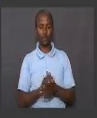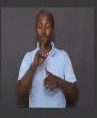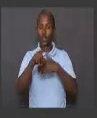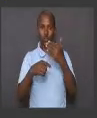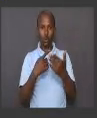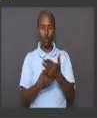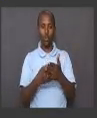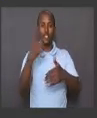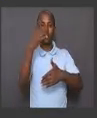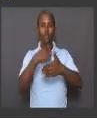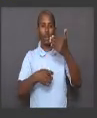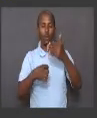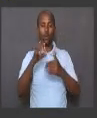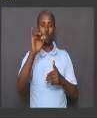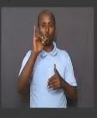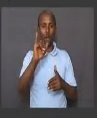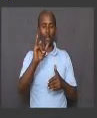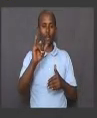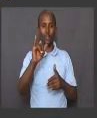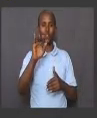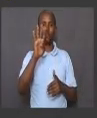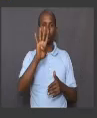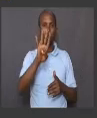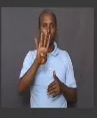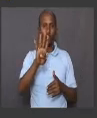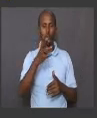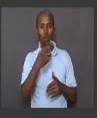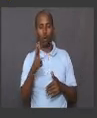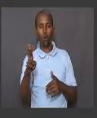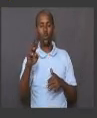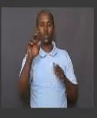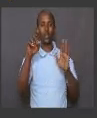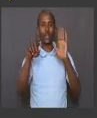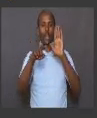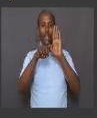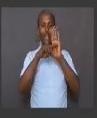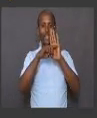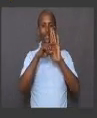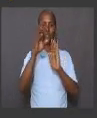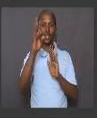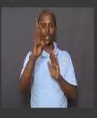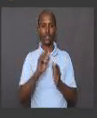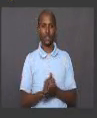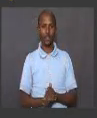So, the values of y are 4 or negative 6.